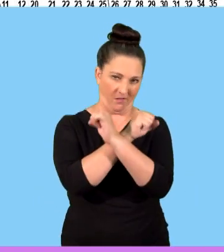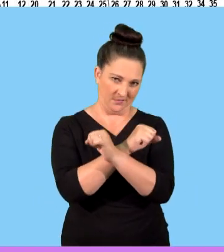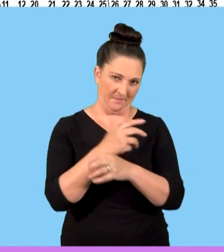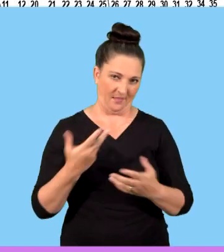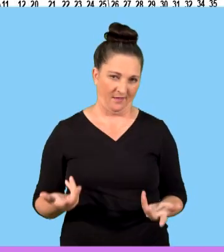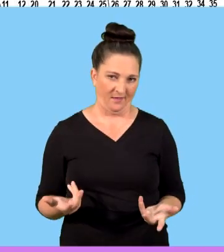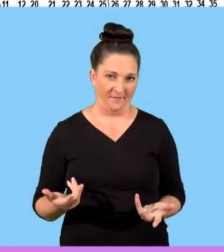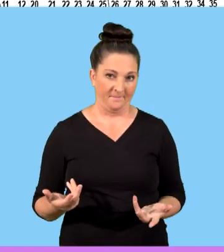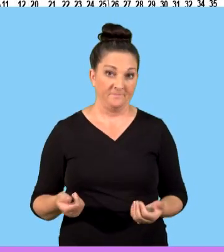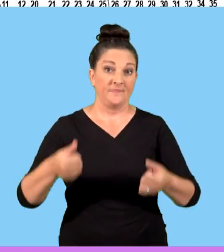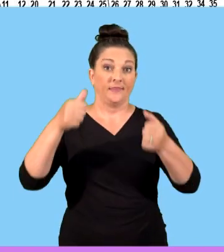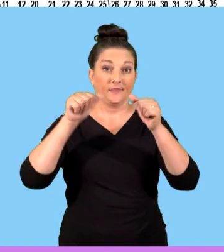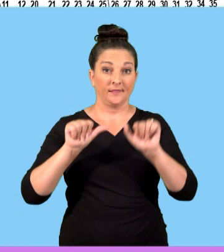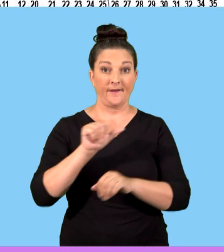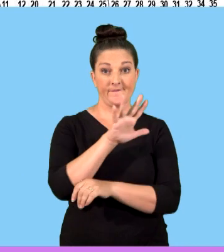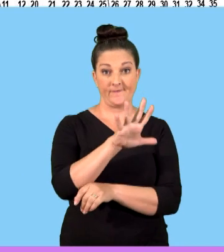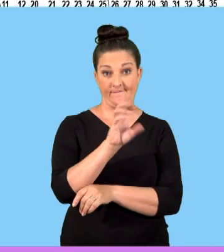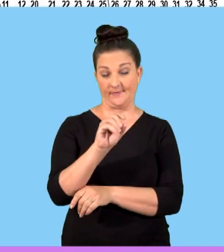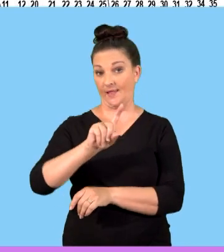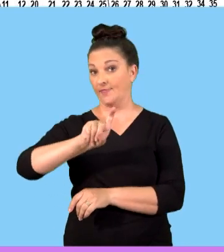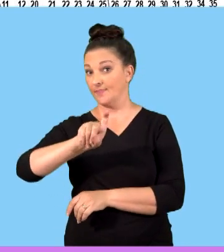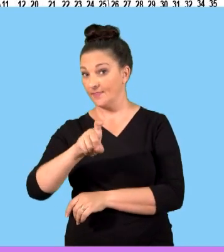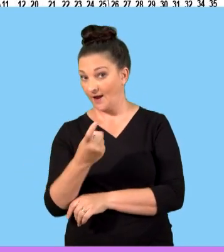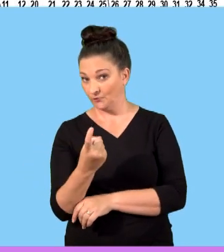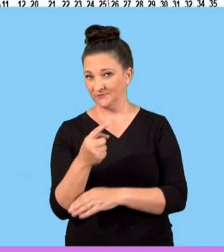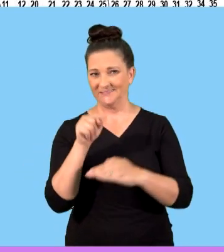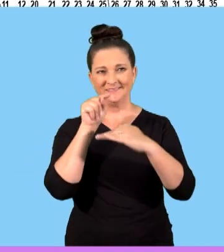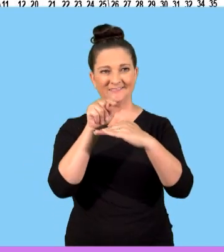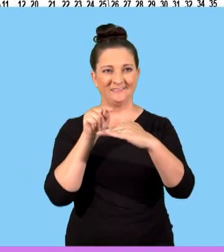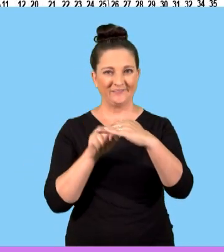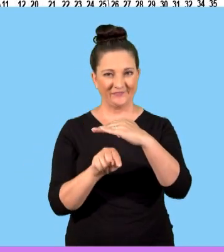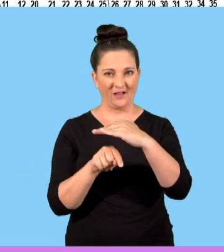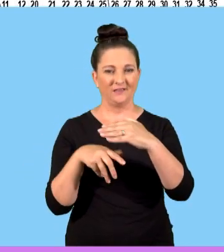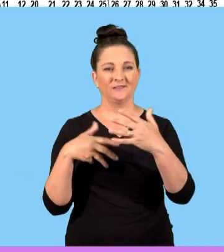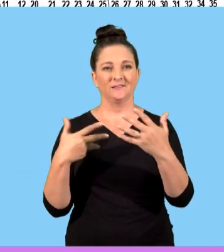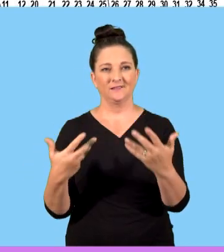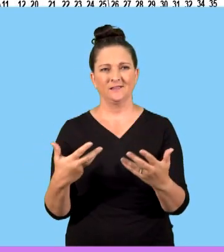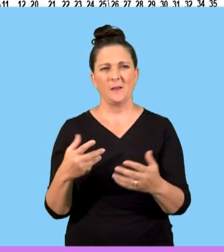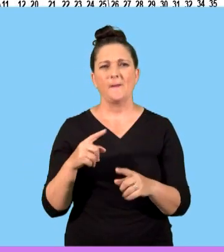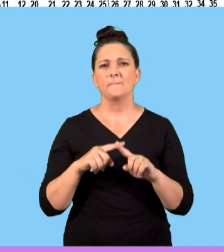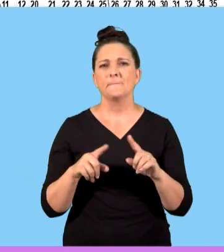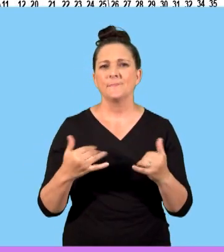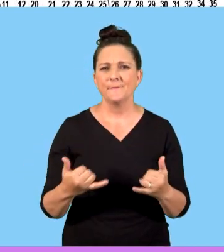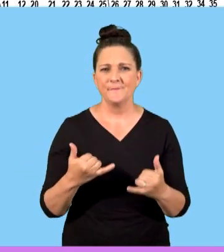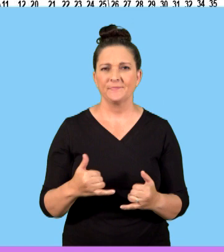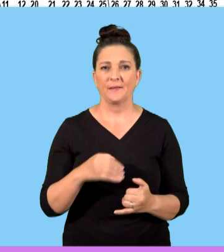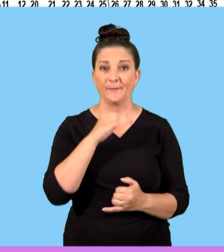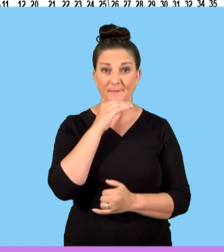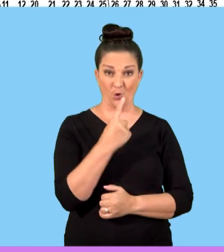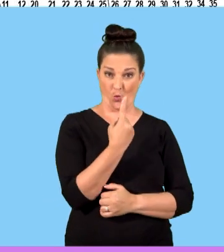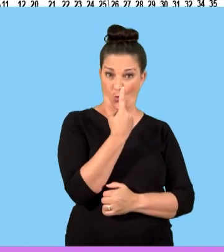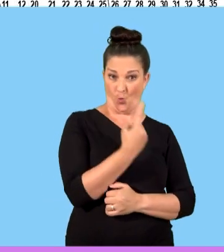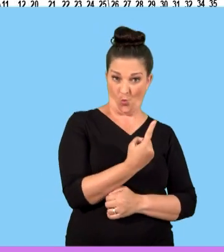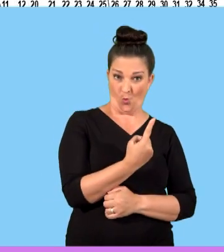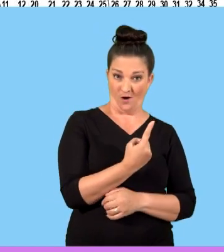with 1,000. Thereafter, I took my 50,000 millimeters and I divided it by the scale. Remember, what does this mean?